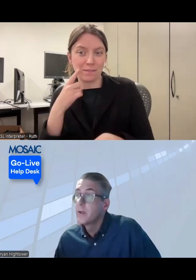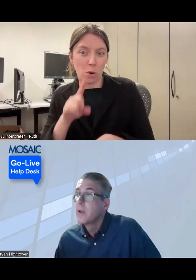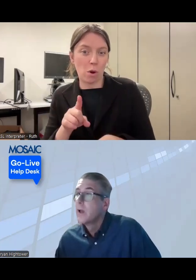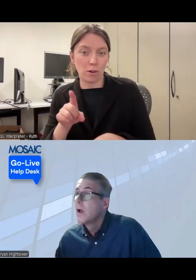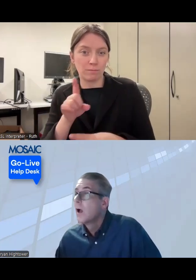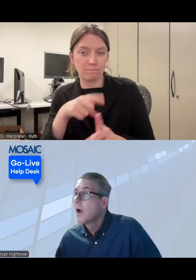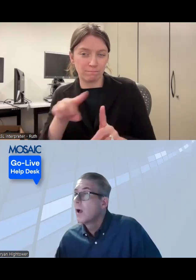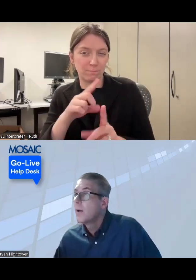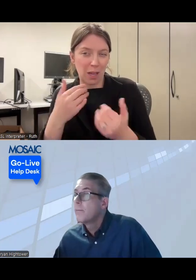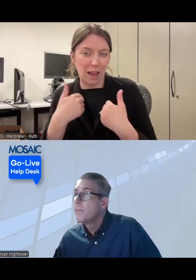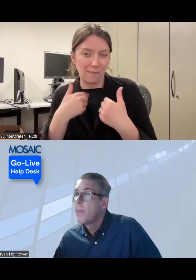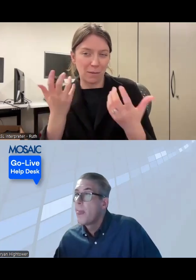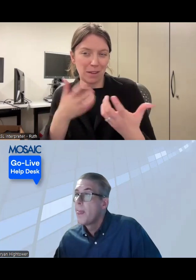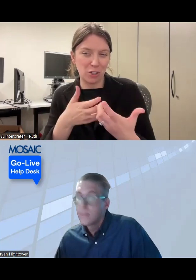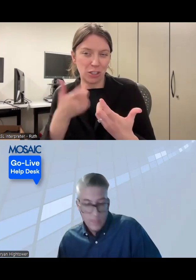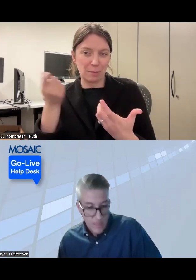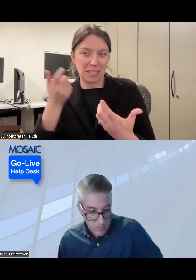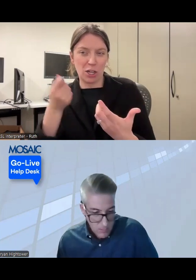subsidiaries.